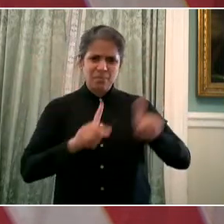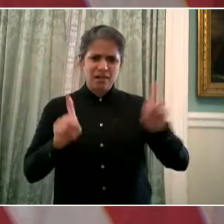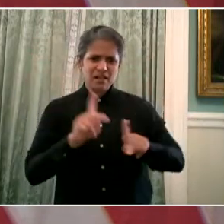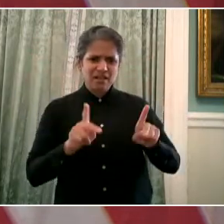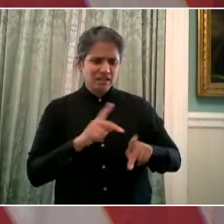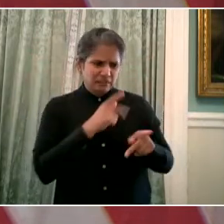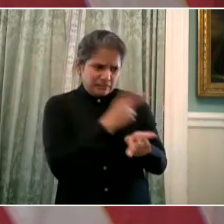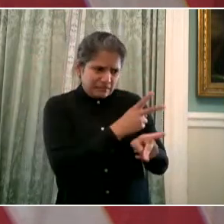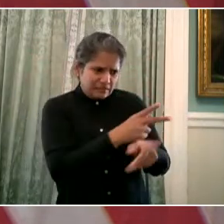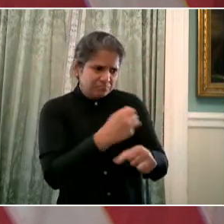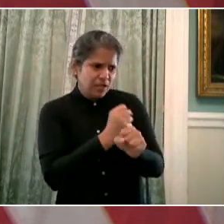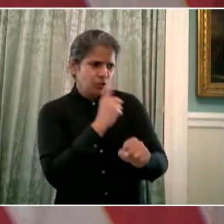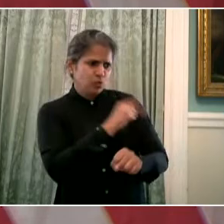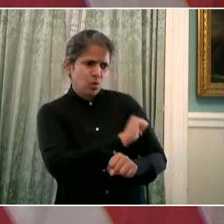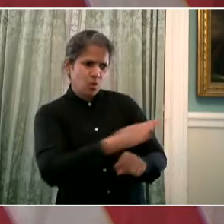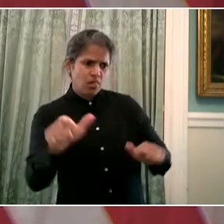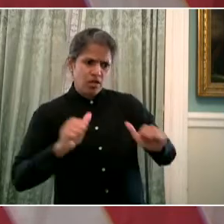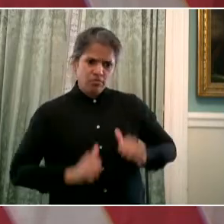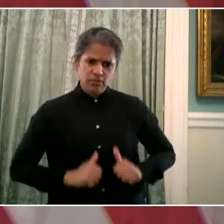for generations to come.